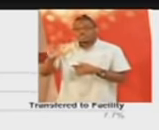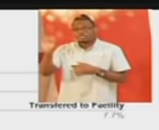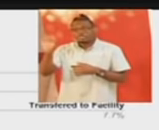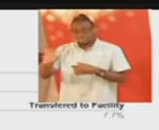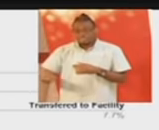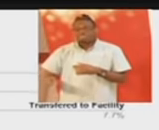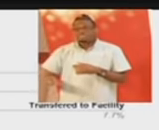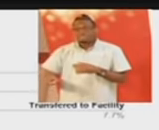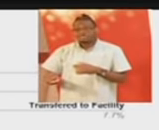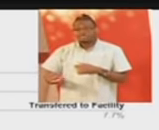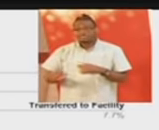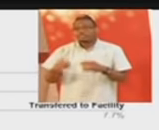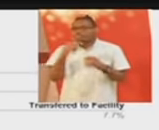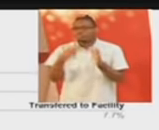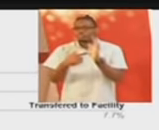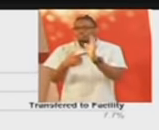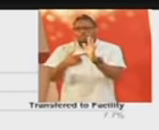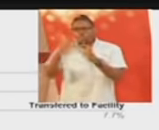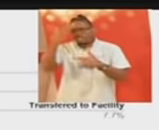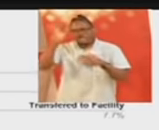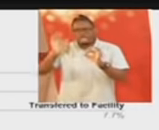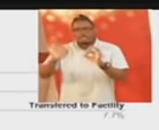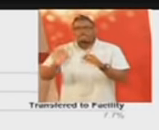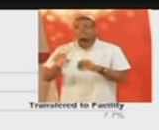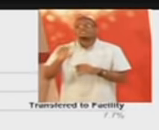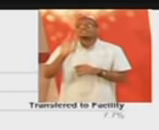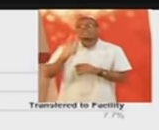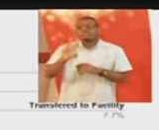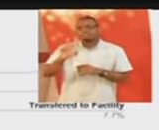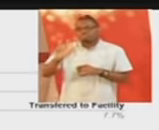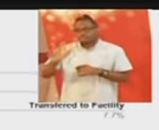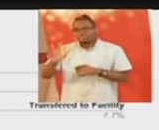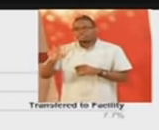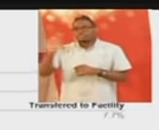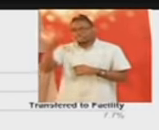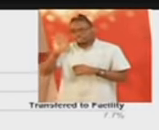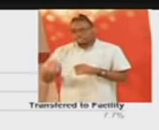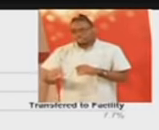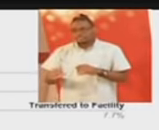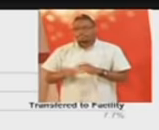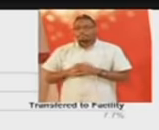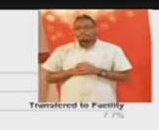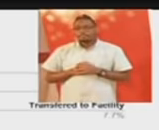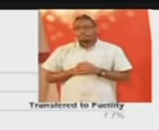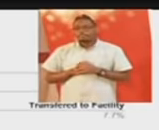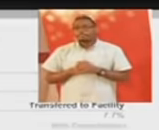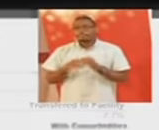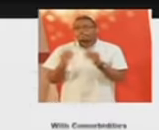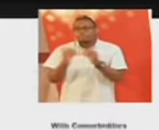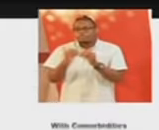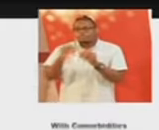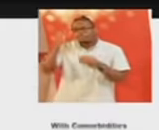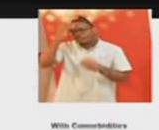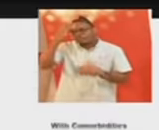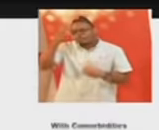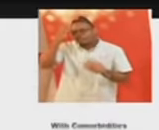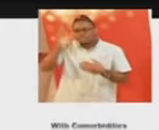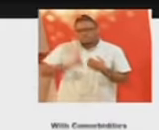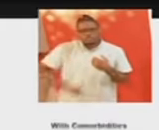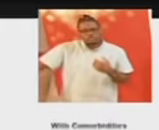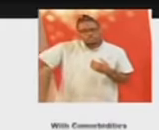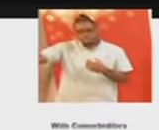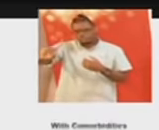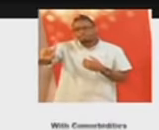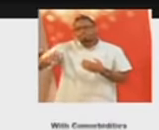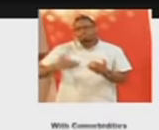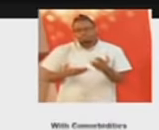being 63.3%. We'll go a little more into detail. Next slide. So we